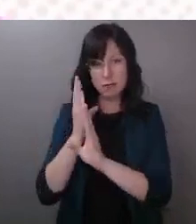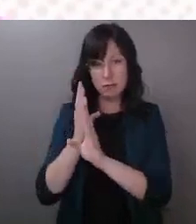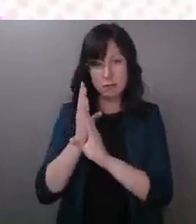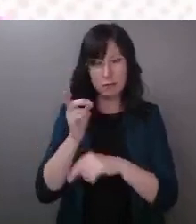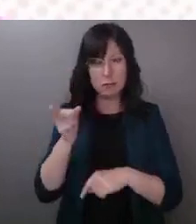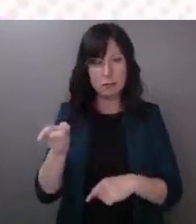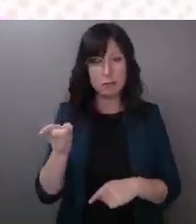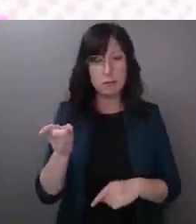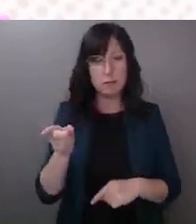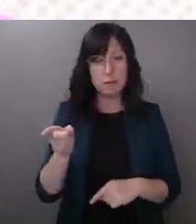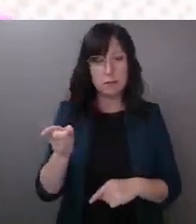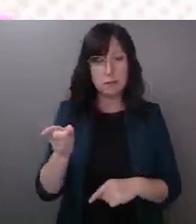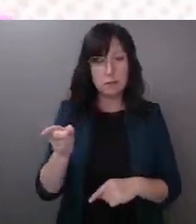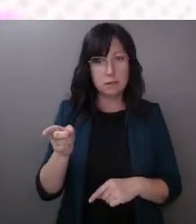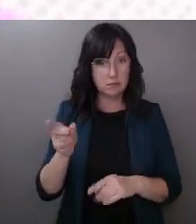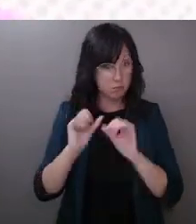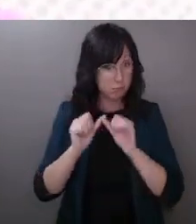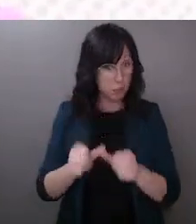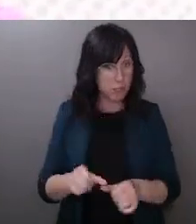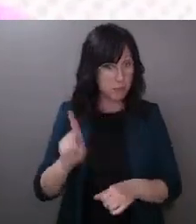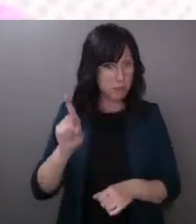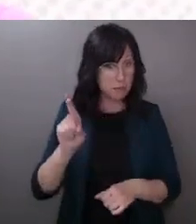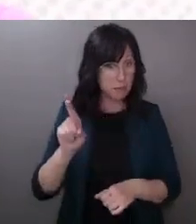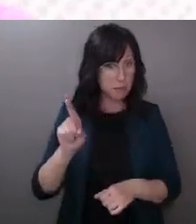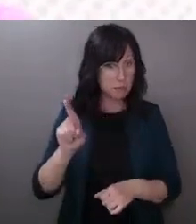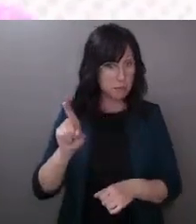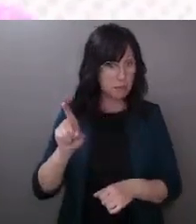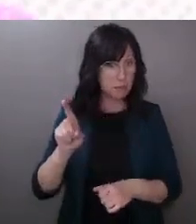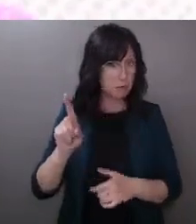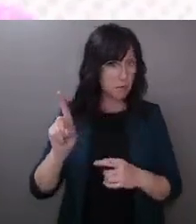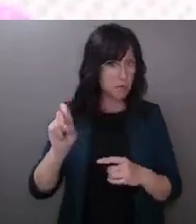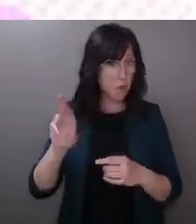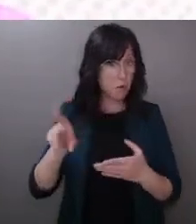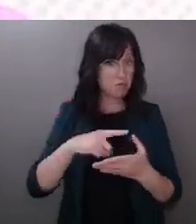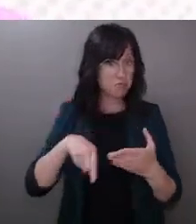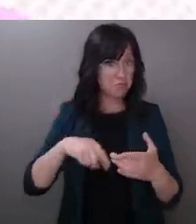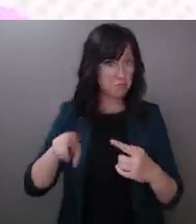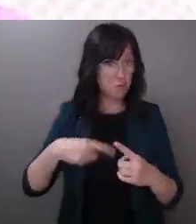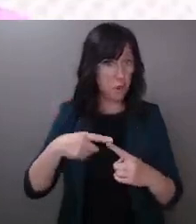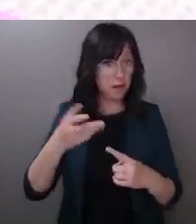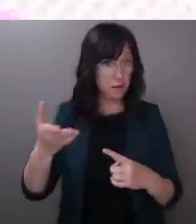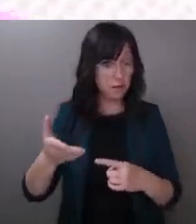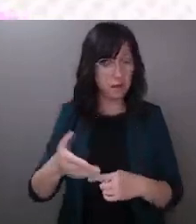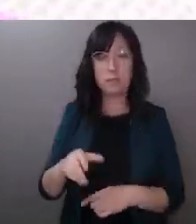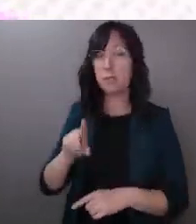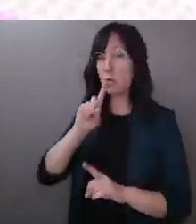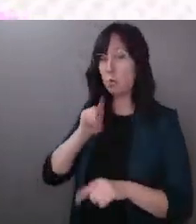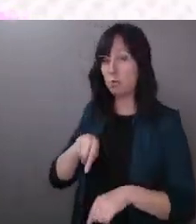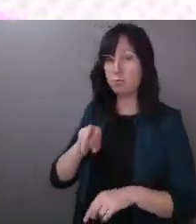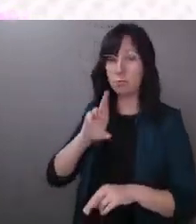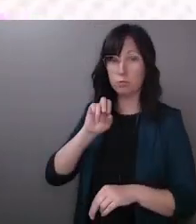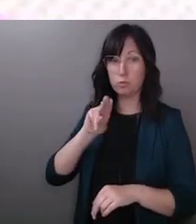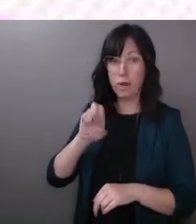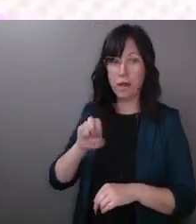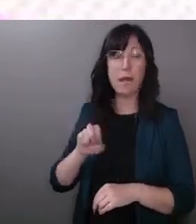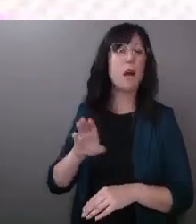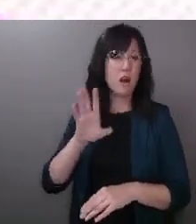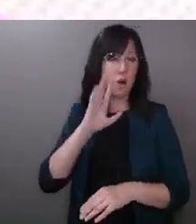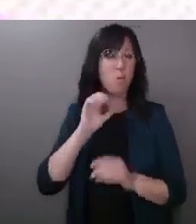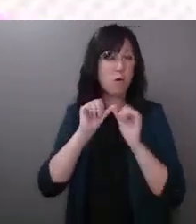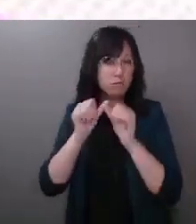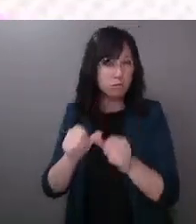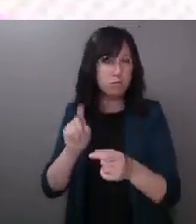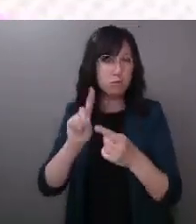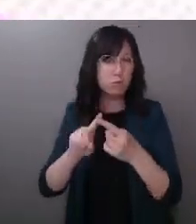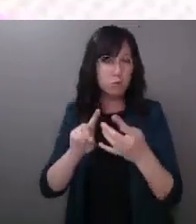Is that a permanent solution or is there an end date? Thank you for your question. At least until the end of the year for